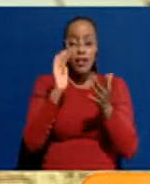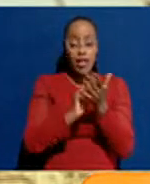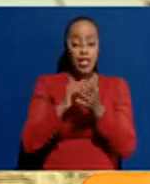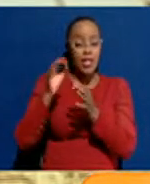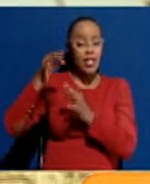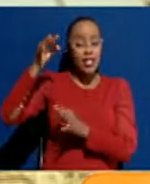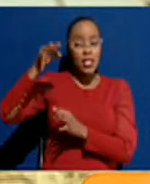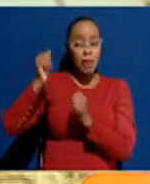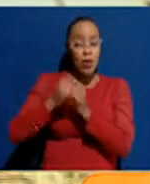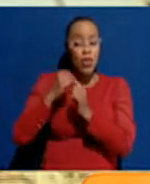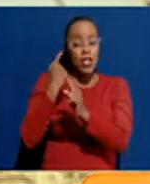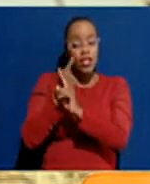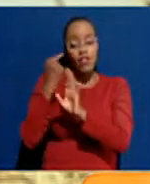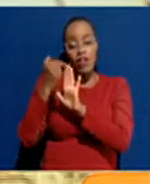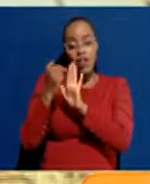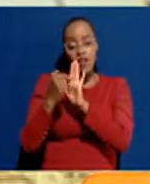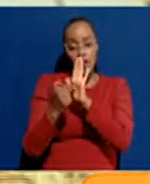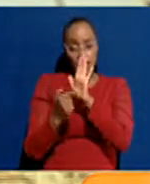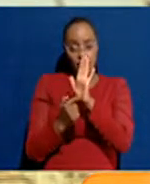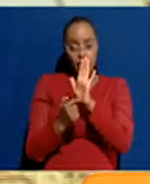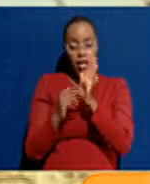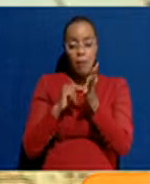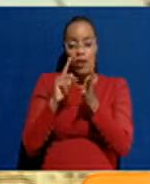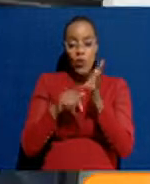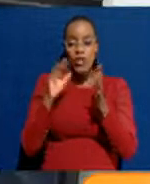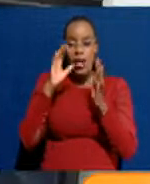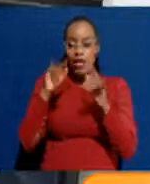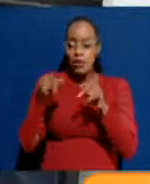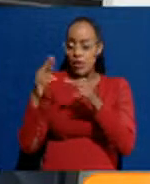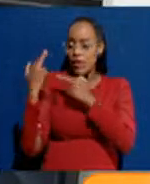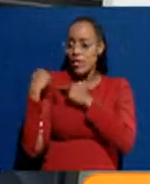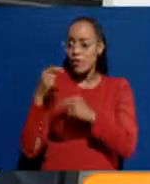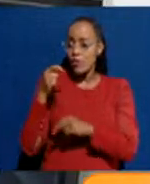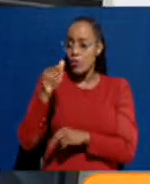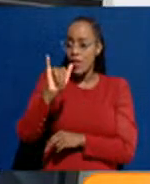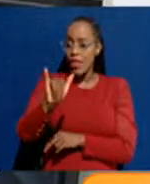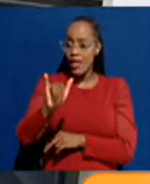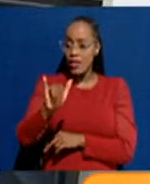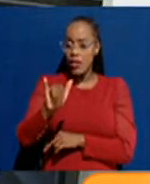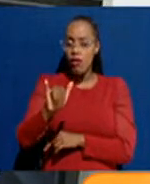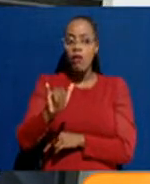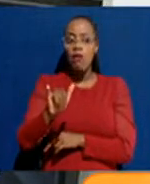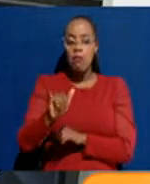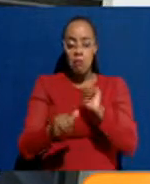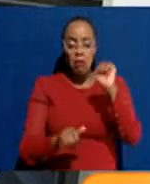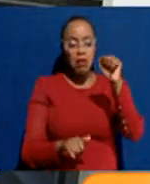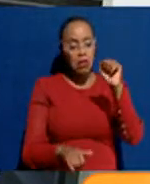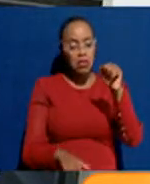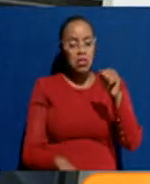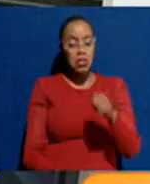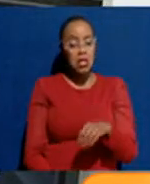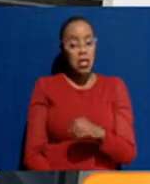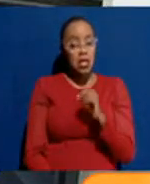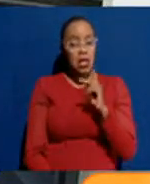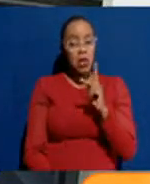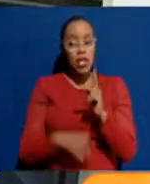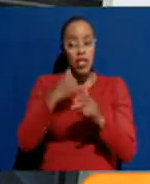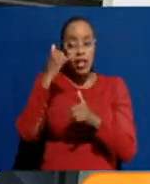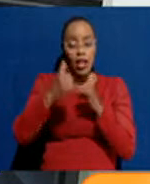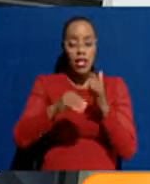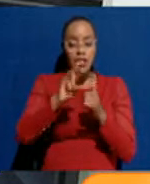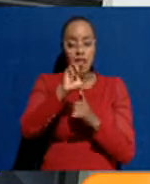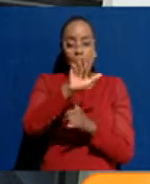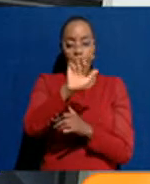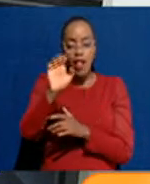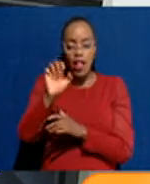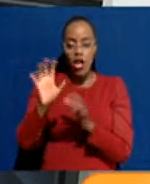depends on a number of factors, really. That is the consumer to pay that? Yes. So what happened to the last mile